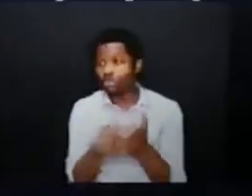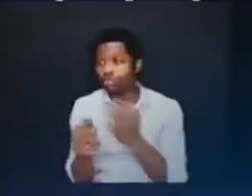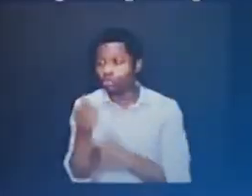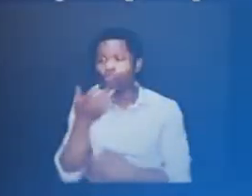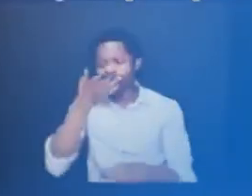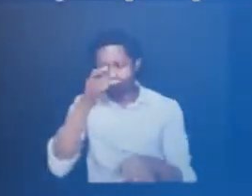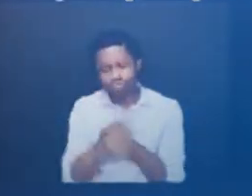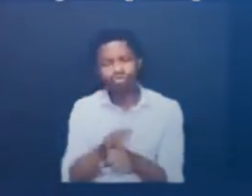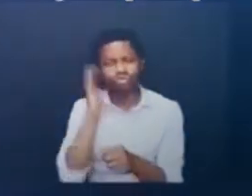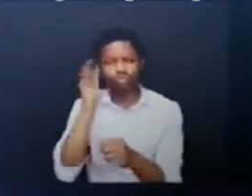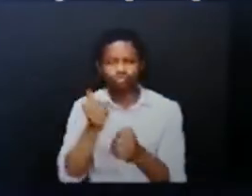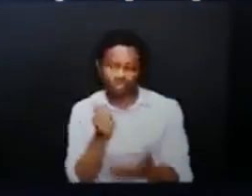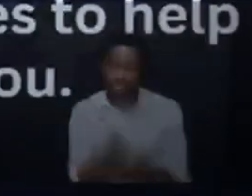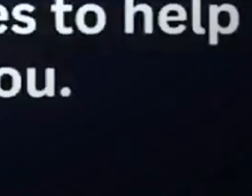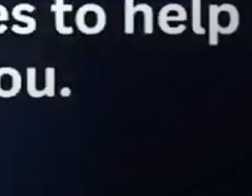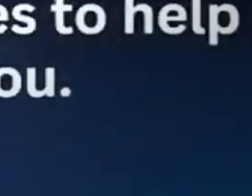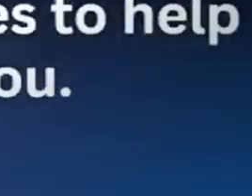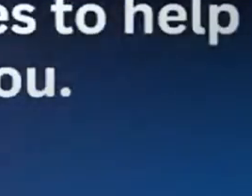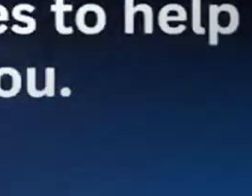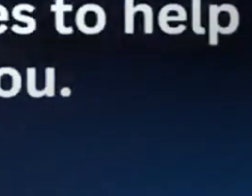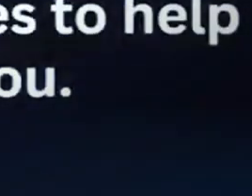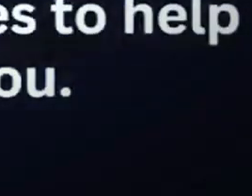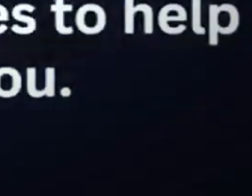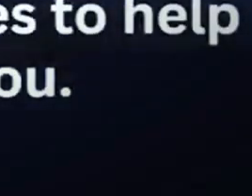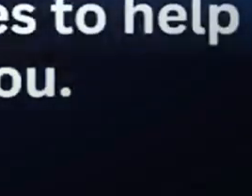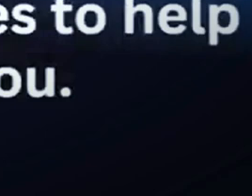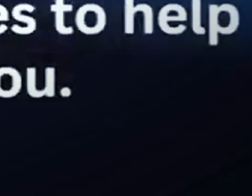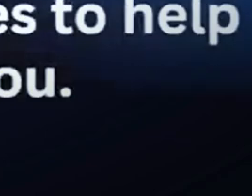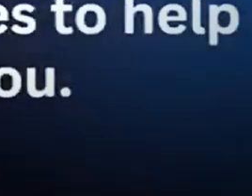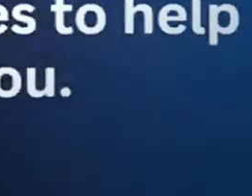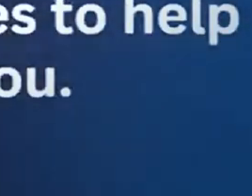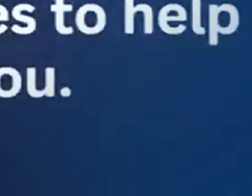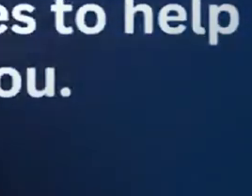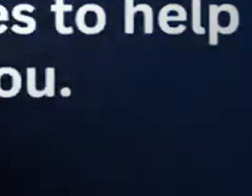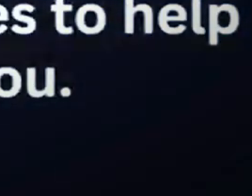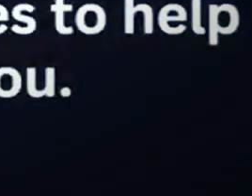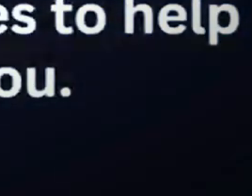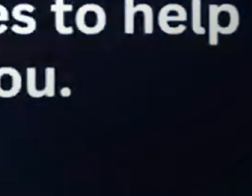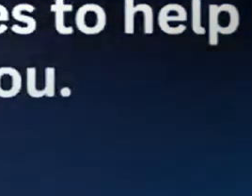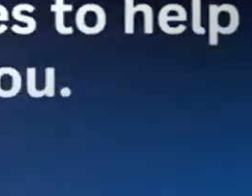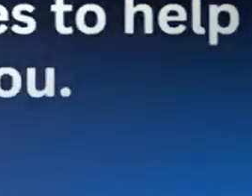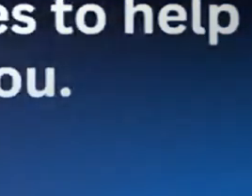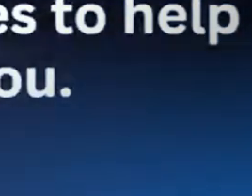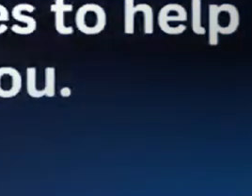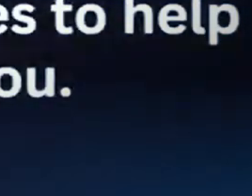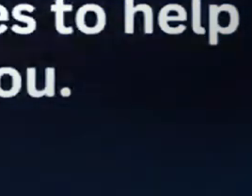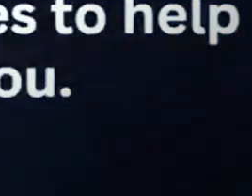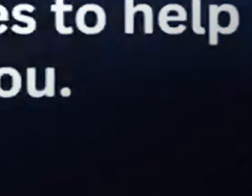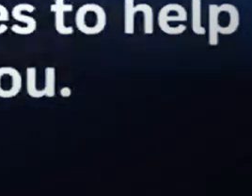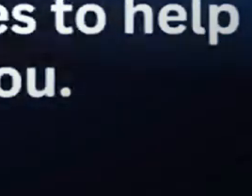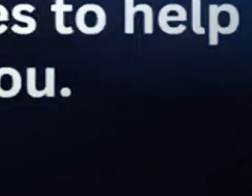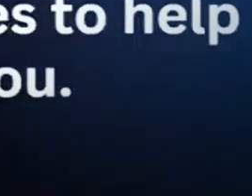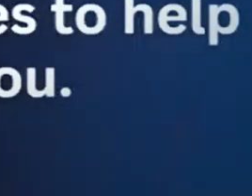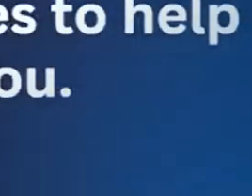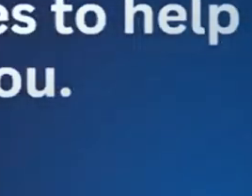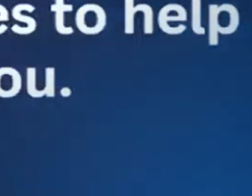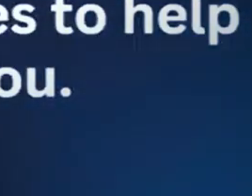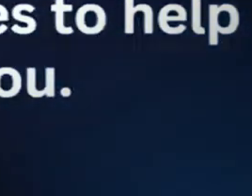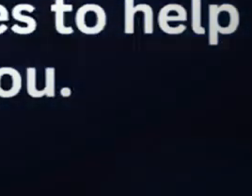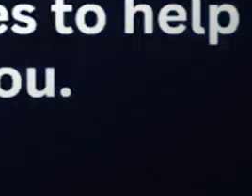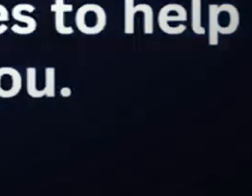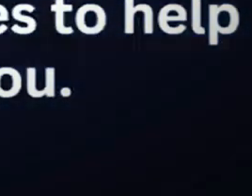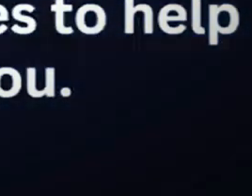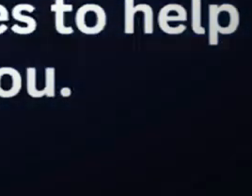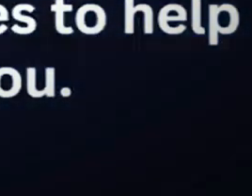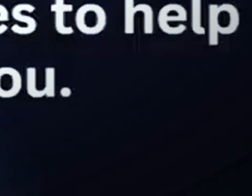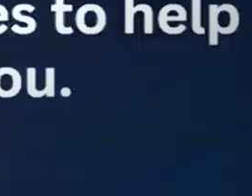Na. Have that consciousness that he has great plans for your